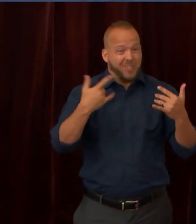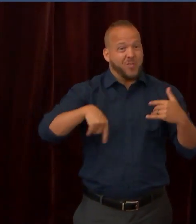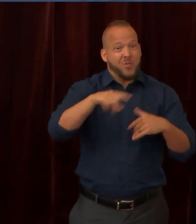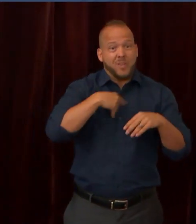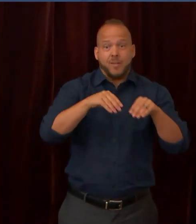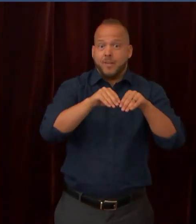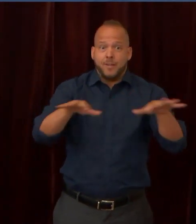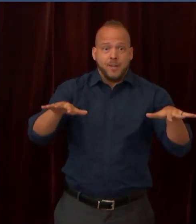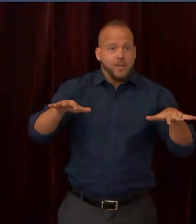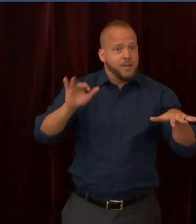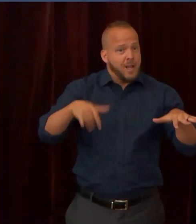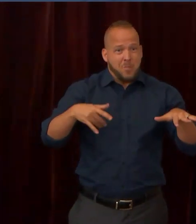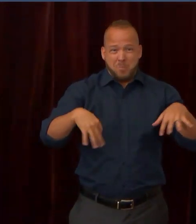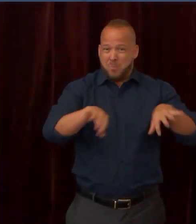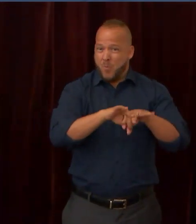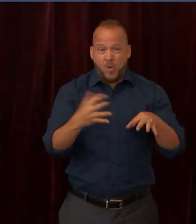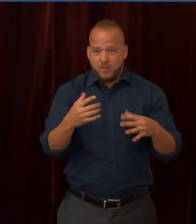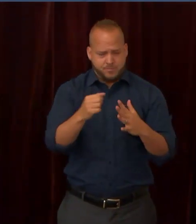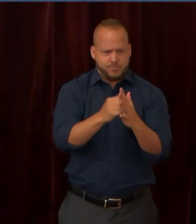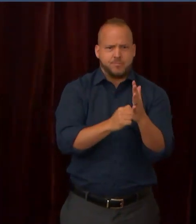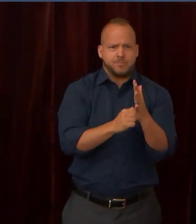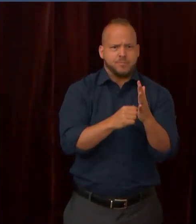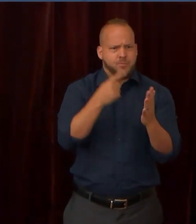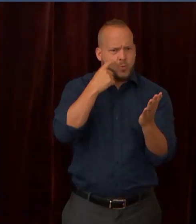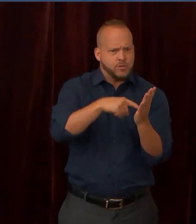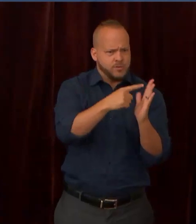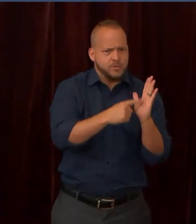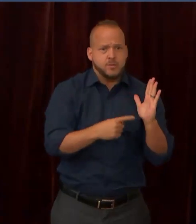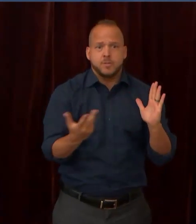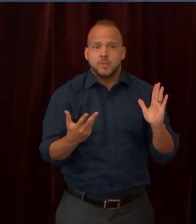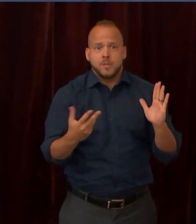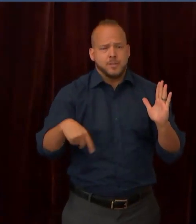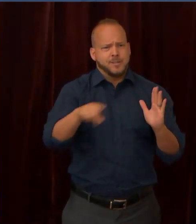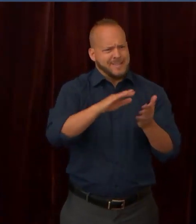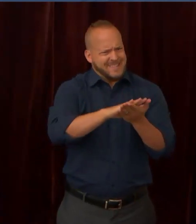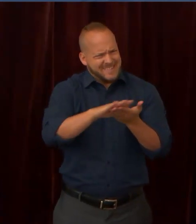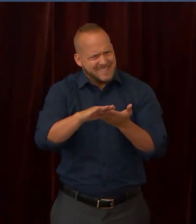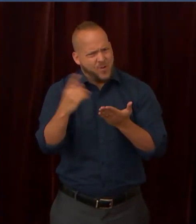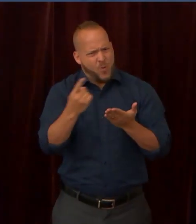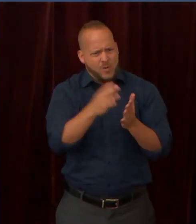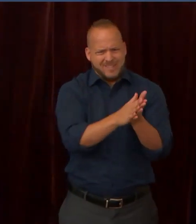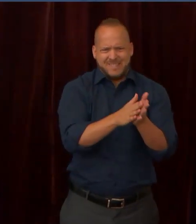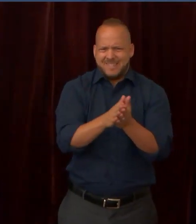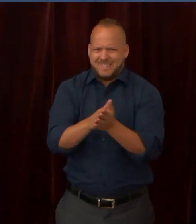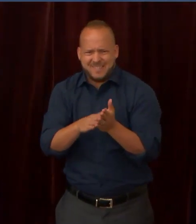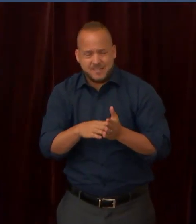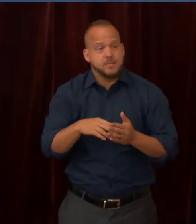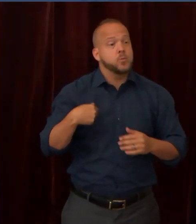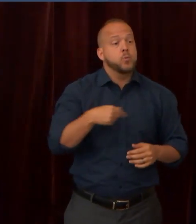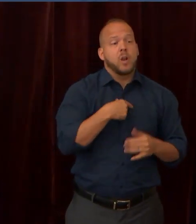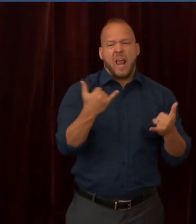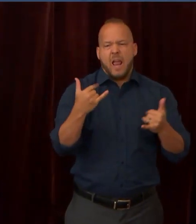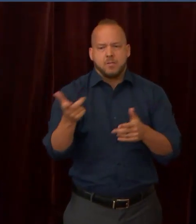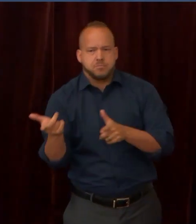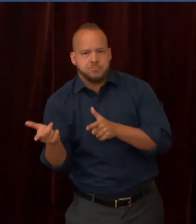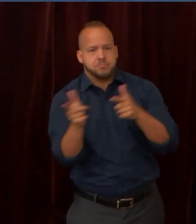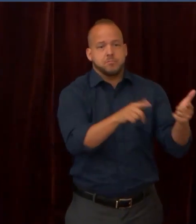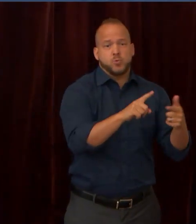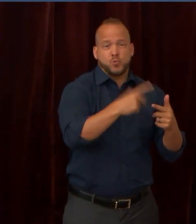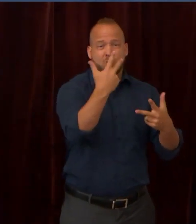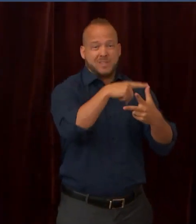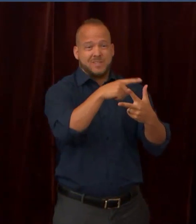comments to Aniela, Yosef, and Shelley. And let's see, would that Aniela start our comments? Are we starting with